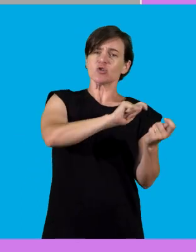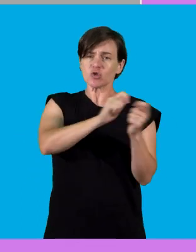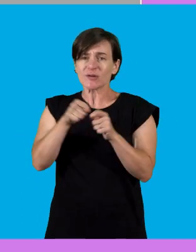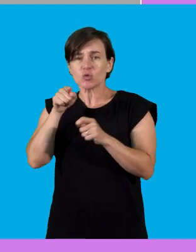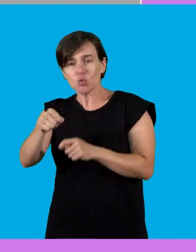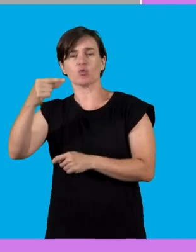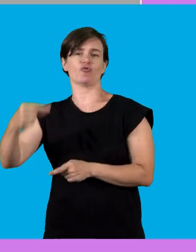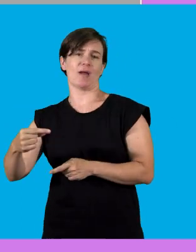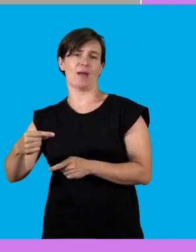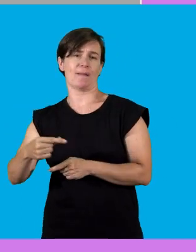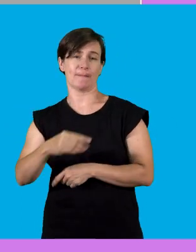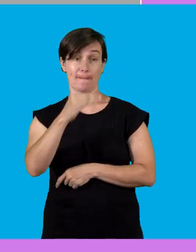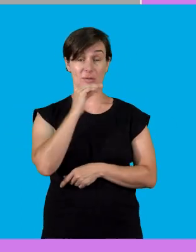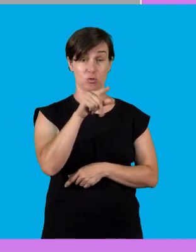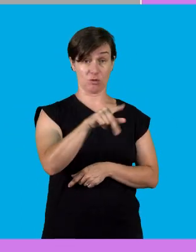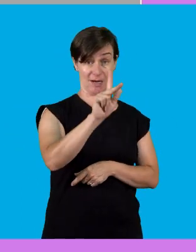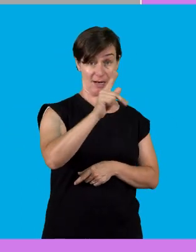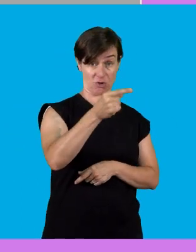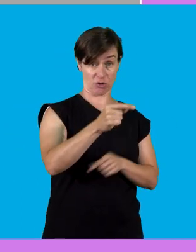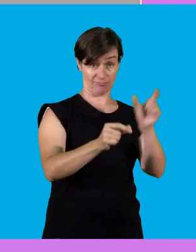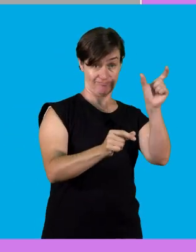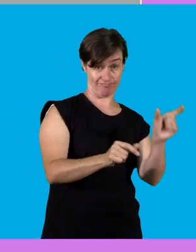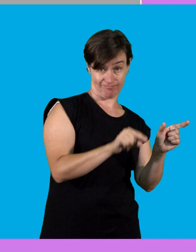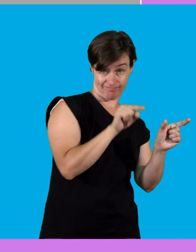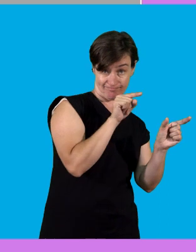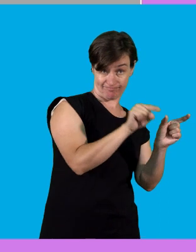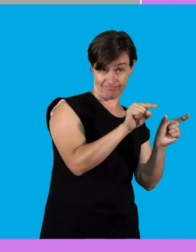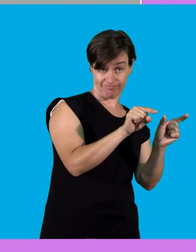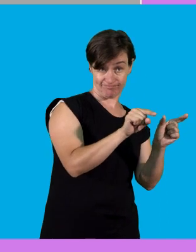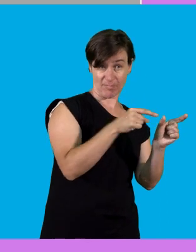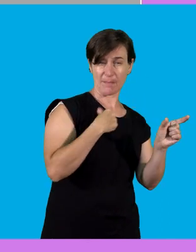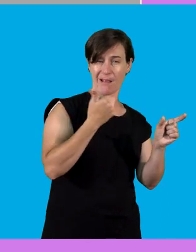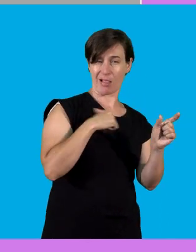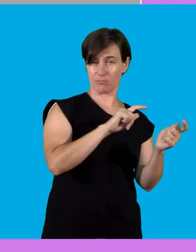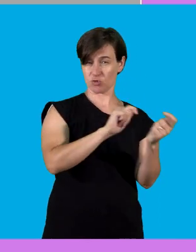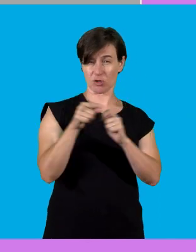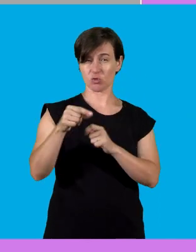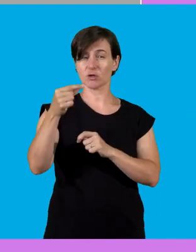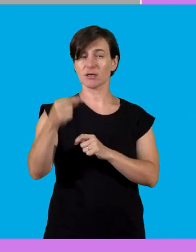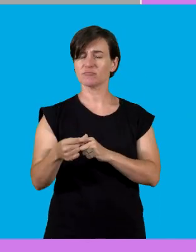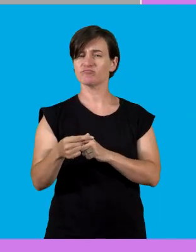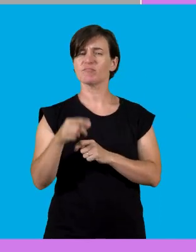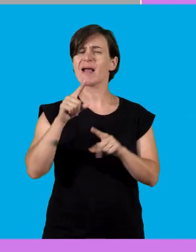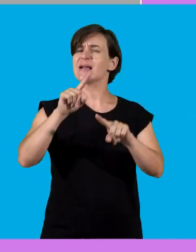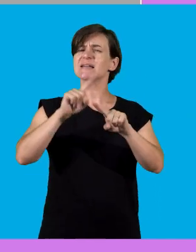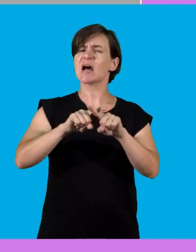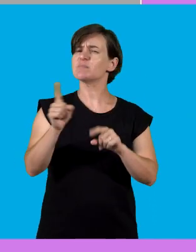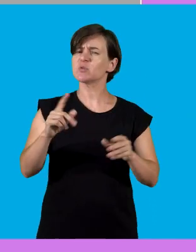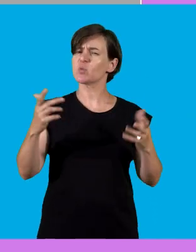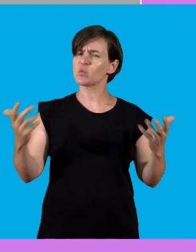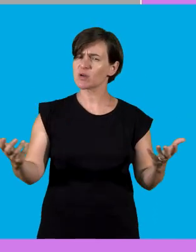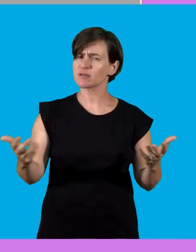grams. So from kilograms there and grams, what is the conversion factor? It